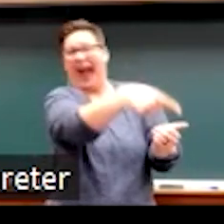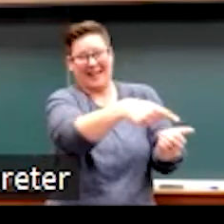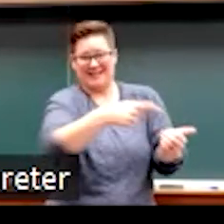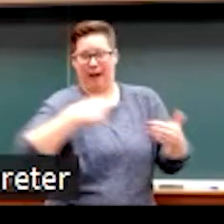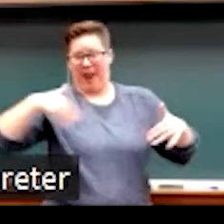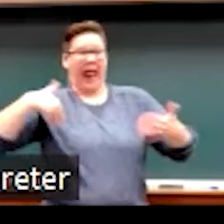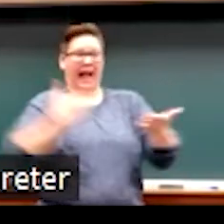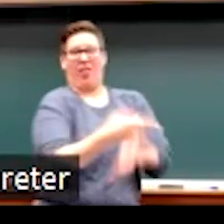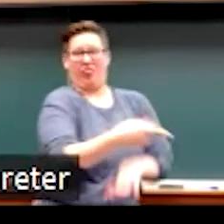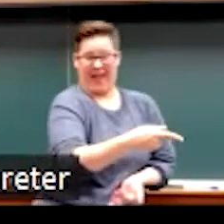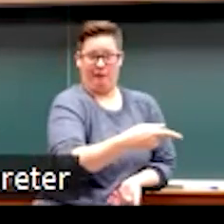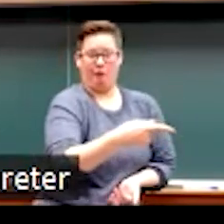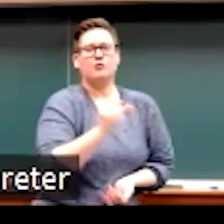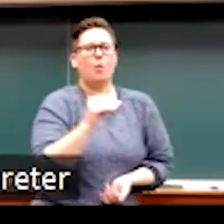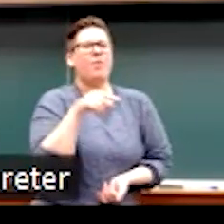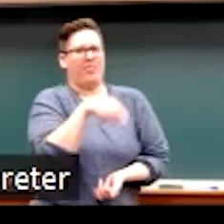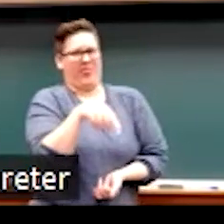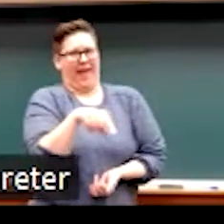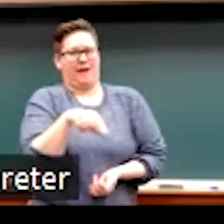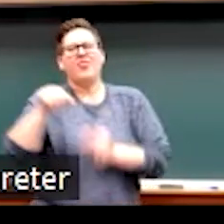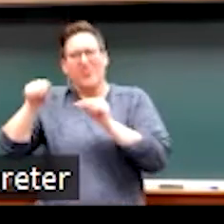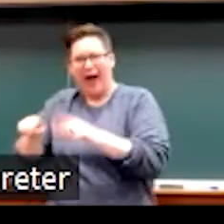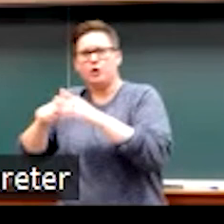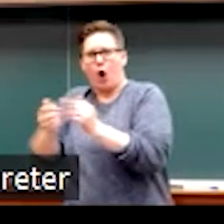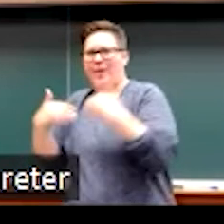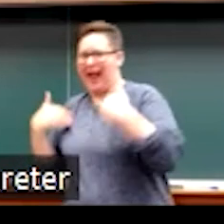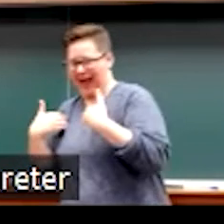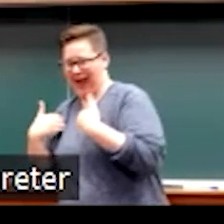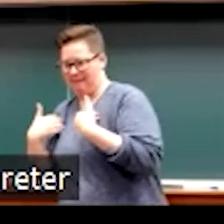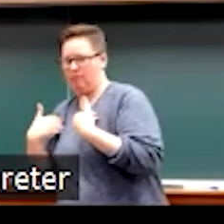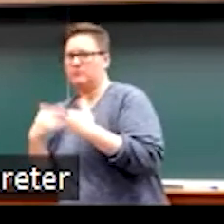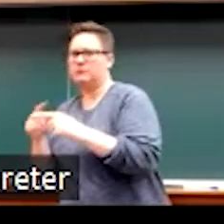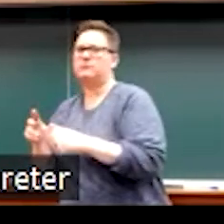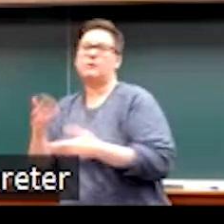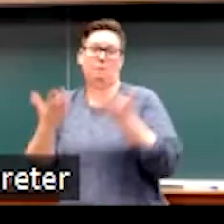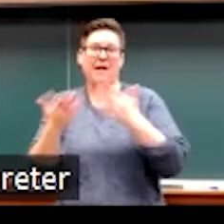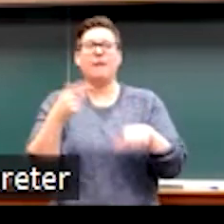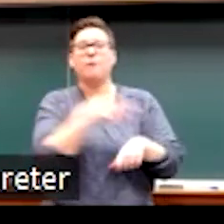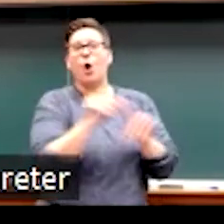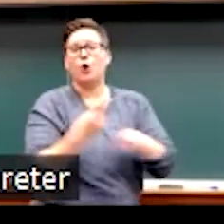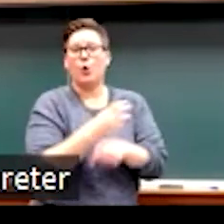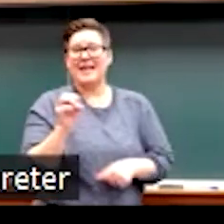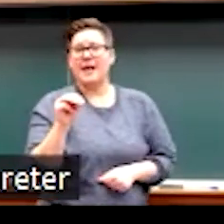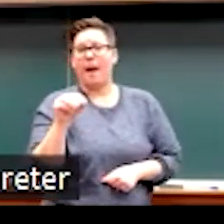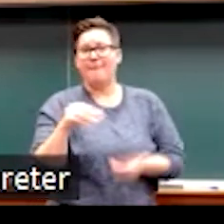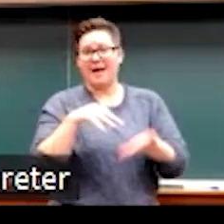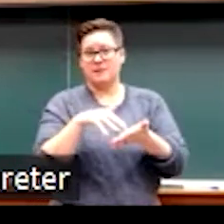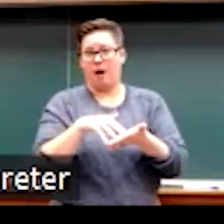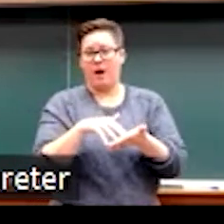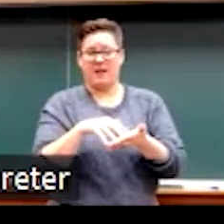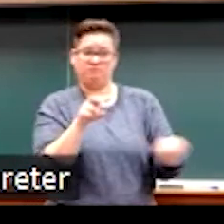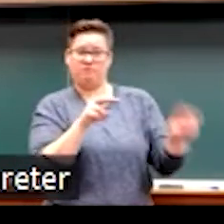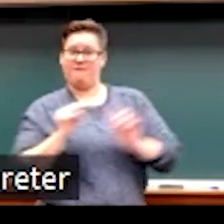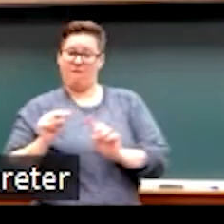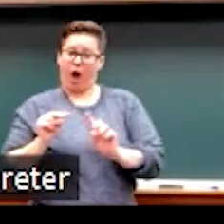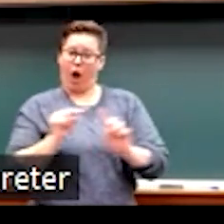the basis for doing that work with people with chronic pain. I think we could do that via EMA studies that follow people over time,